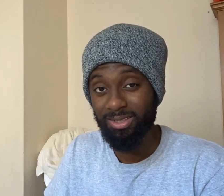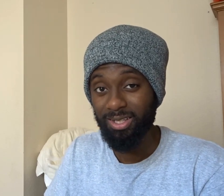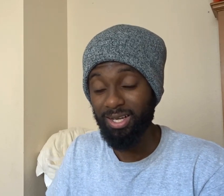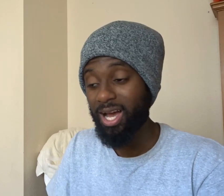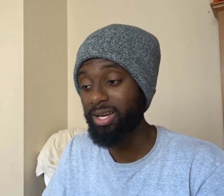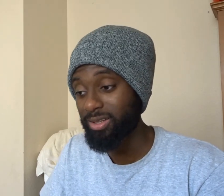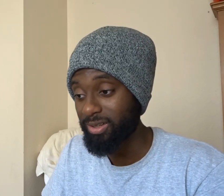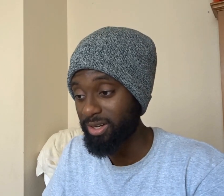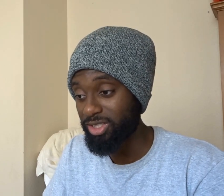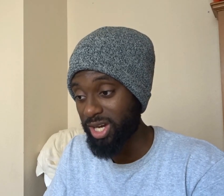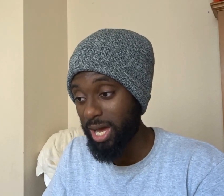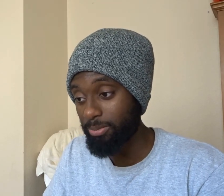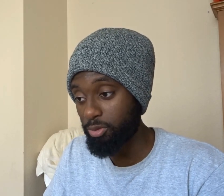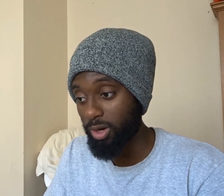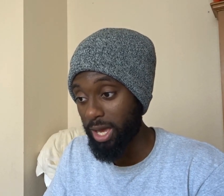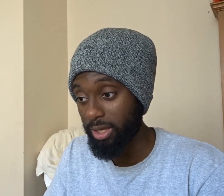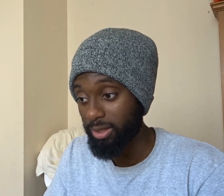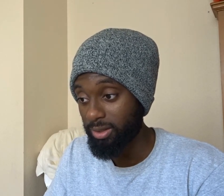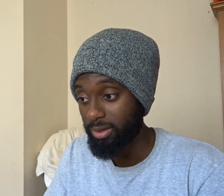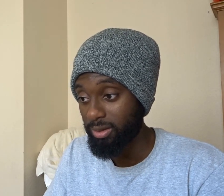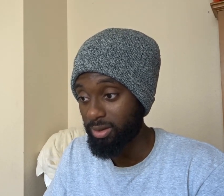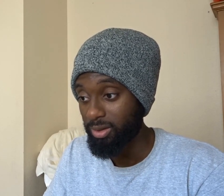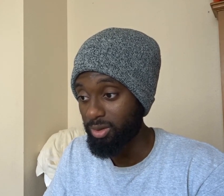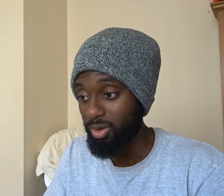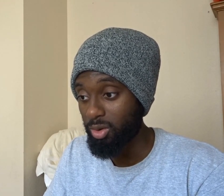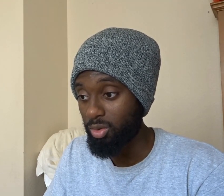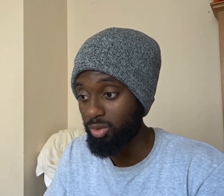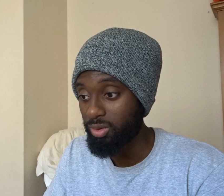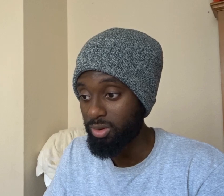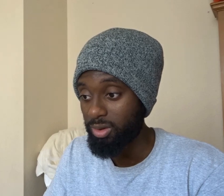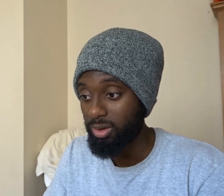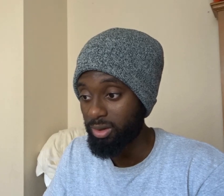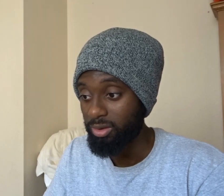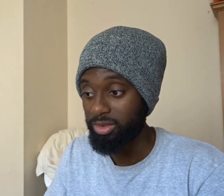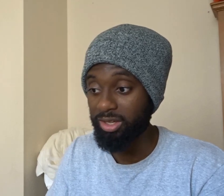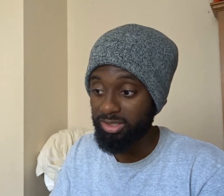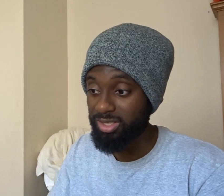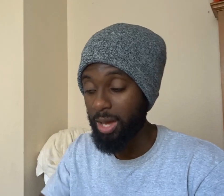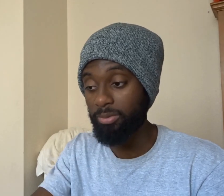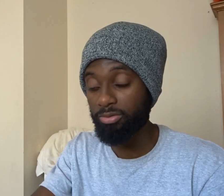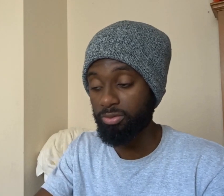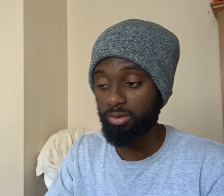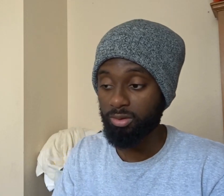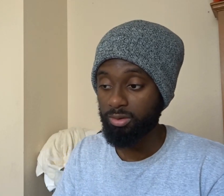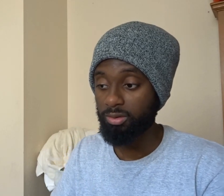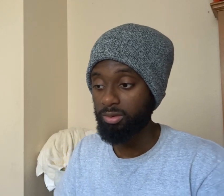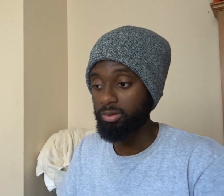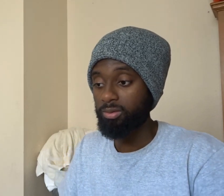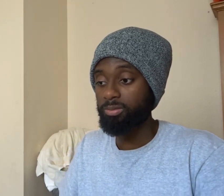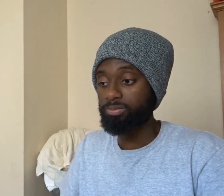sign got a job for, like, you know, these type of